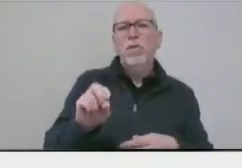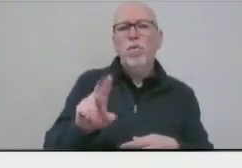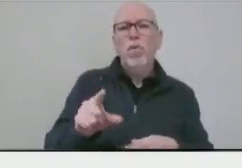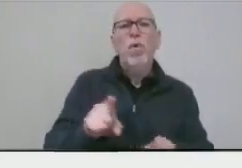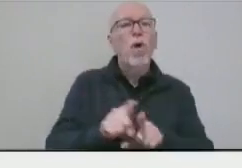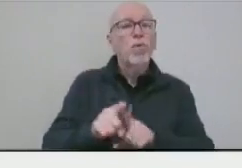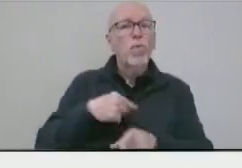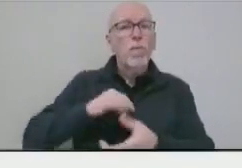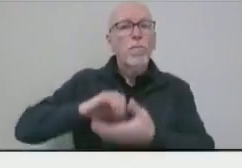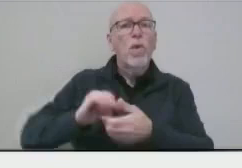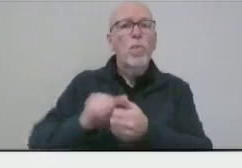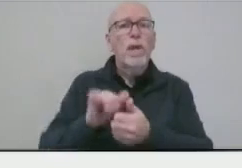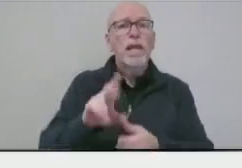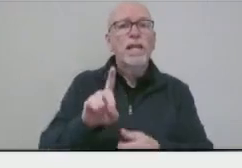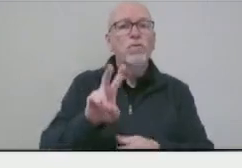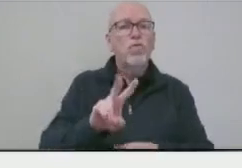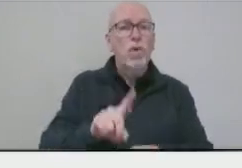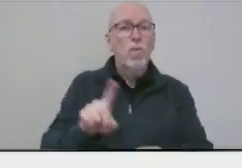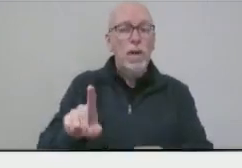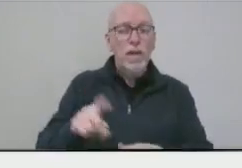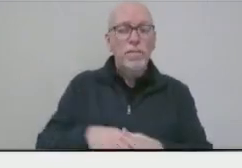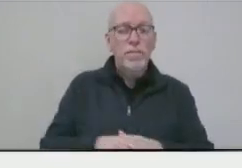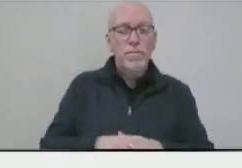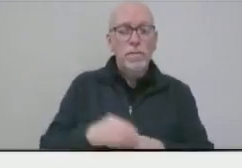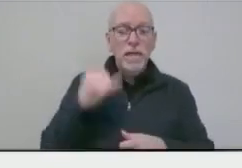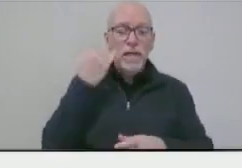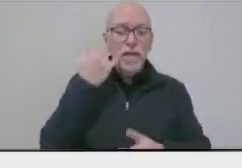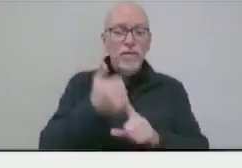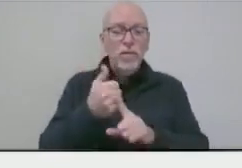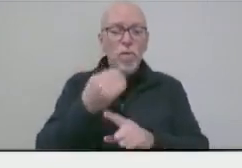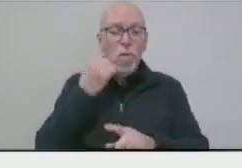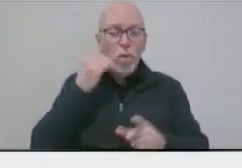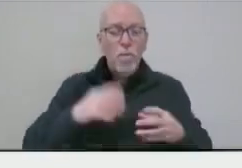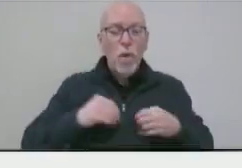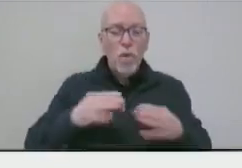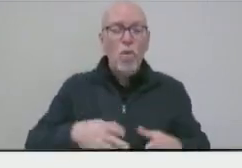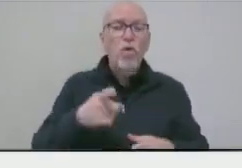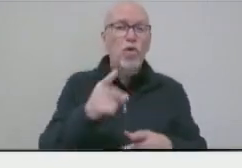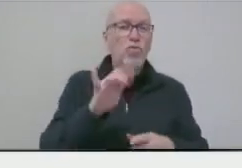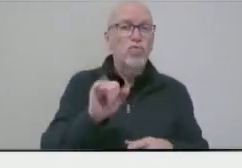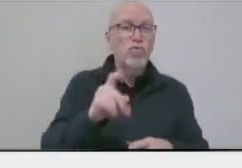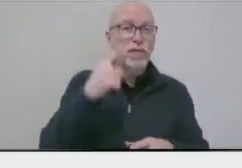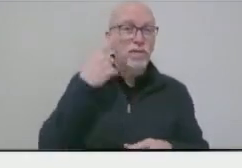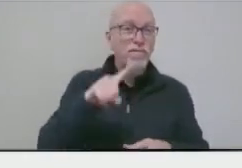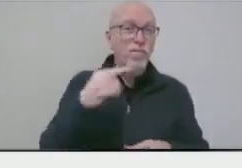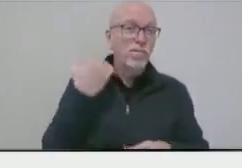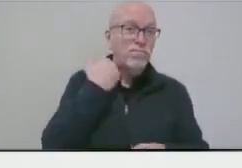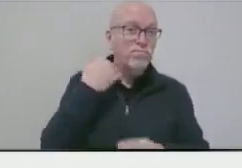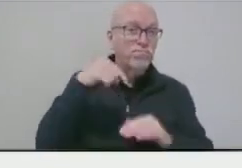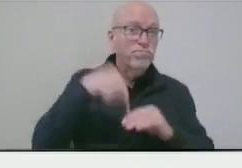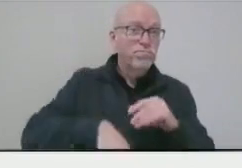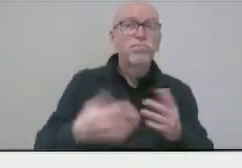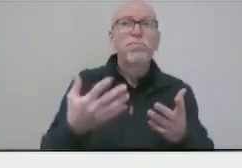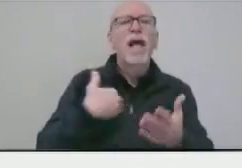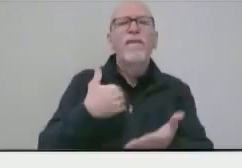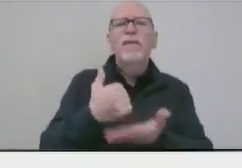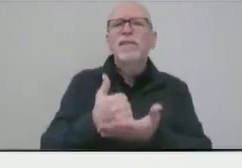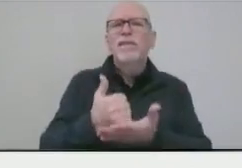with Indiana 211. If you are a homeowner at risk of foreclosure, assistance remains available at